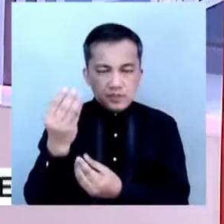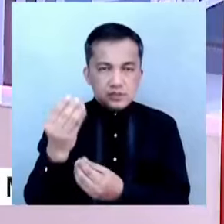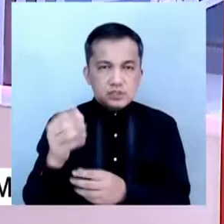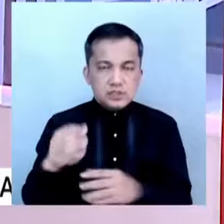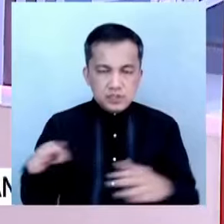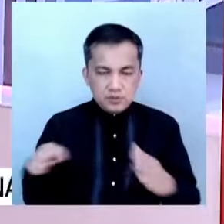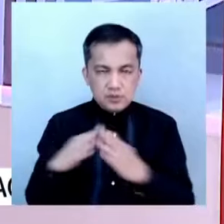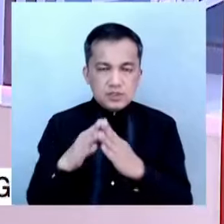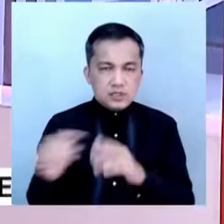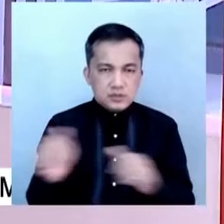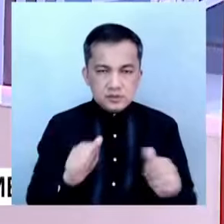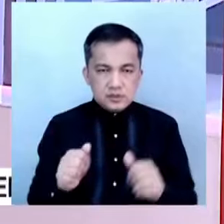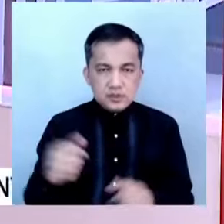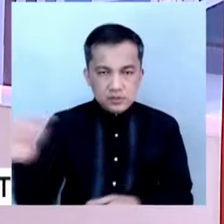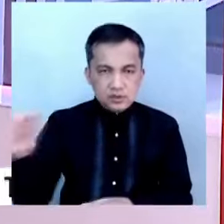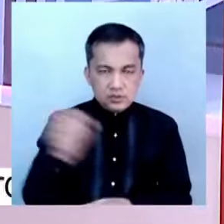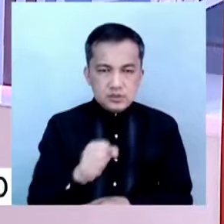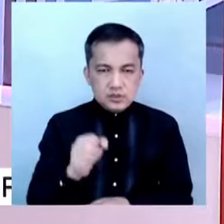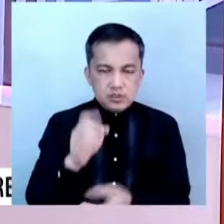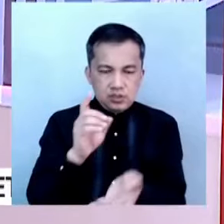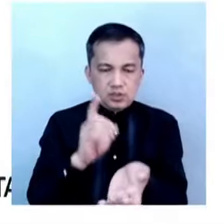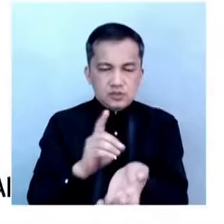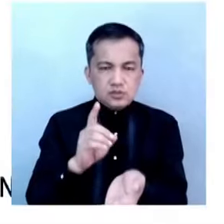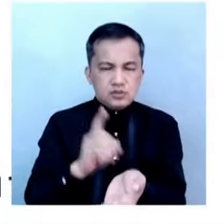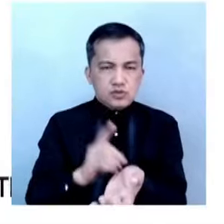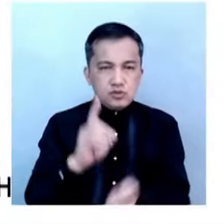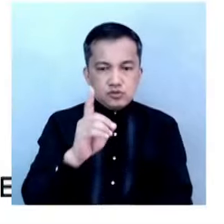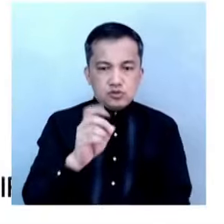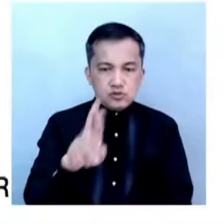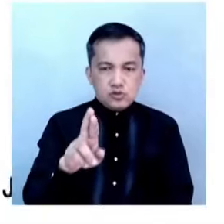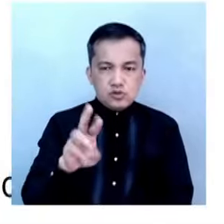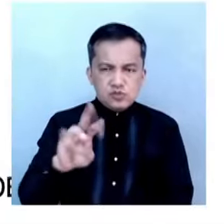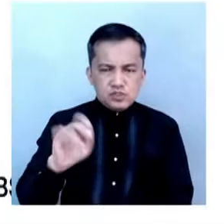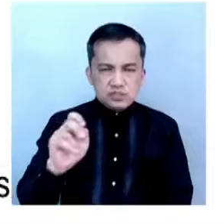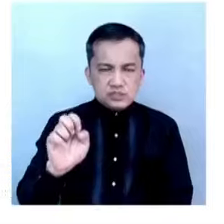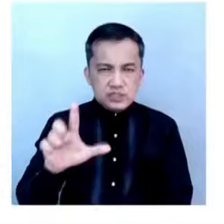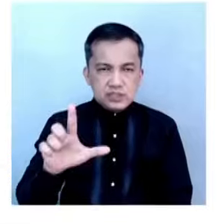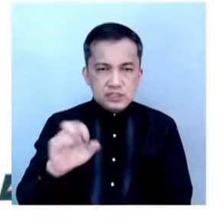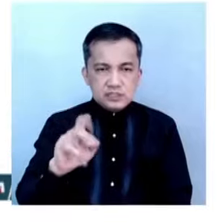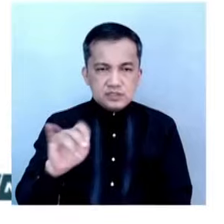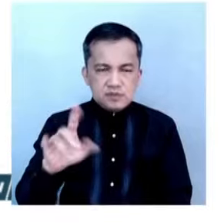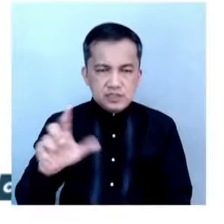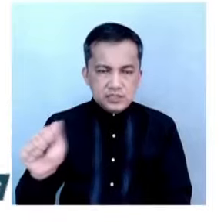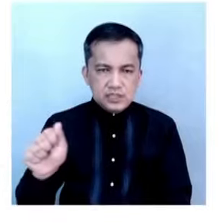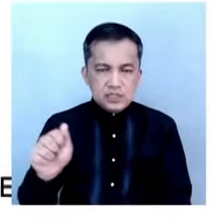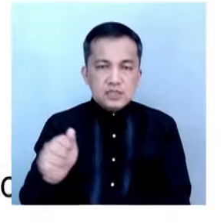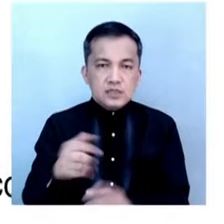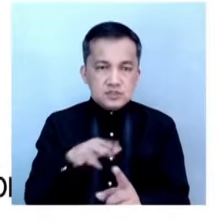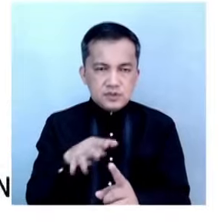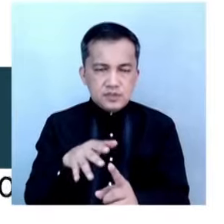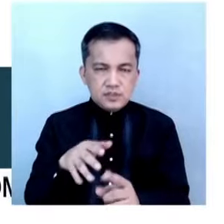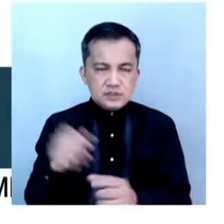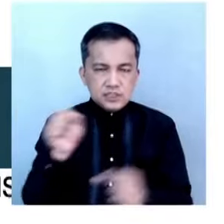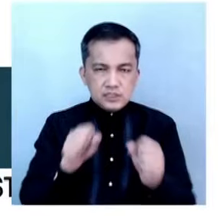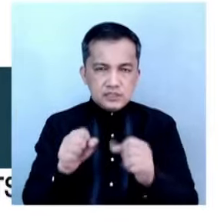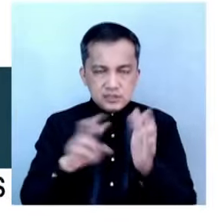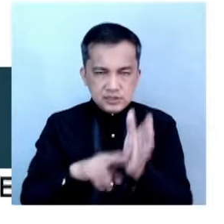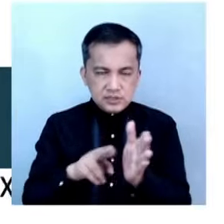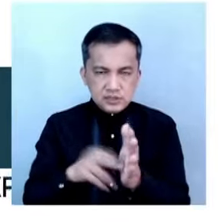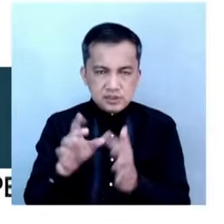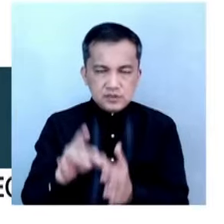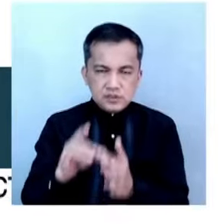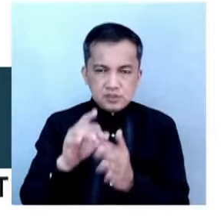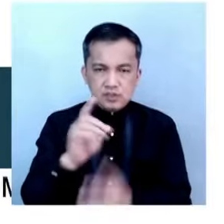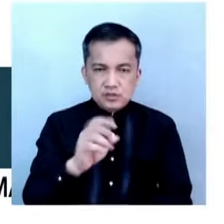will be speaking now with Dr. Winchell Sevilla. He is the Supervising Science Research Specialist of FEVOX. Dr. Sevilla,